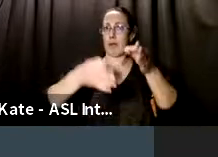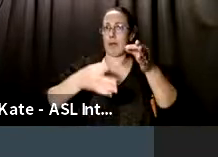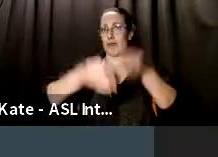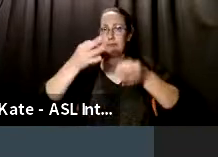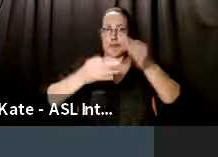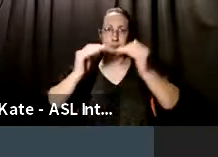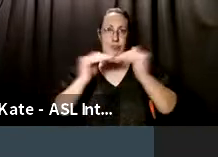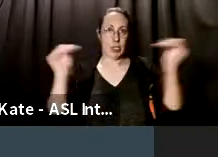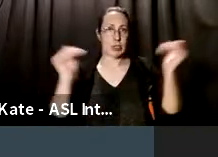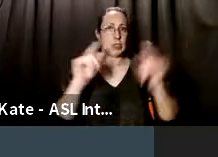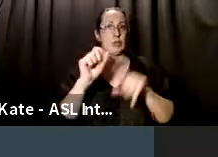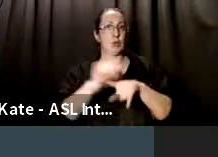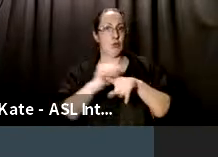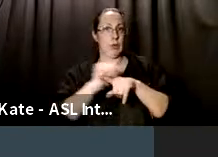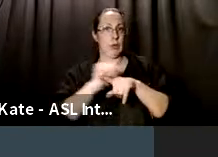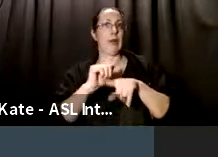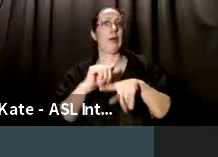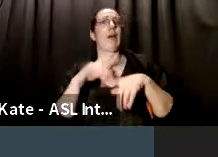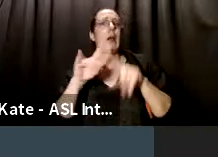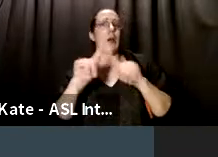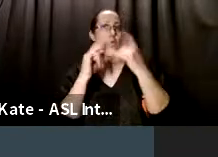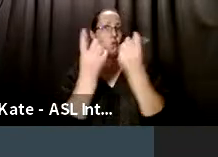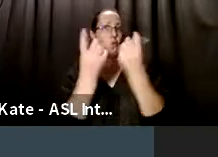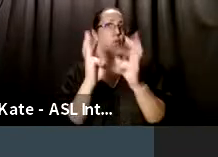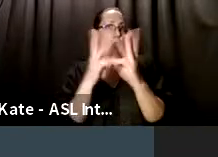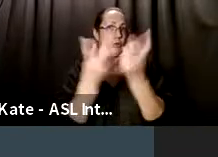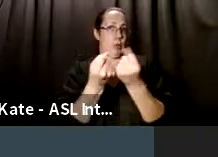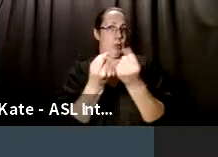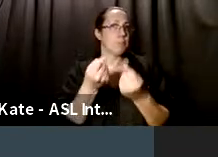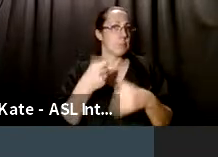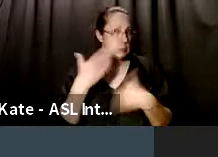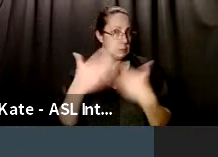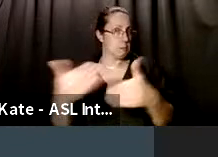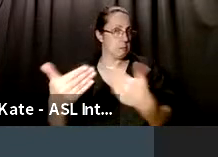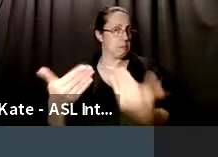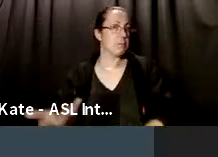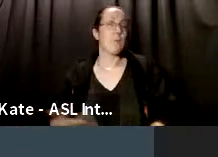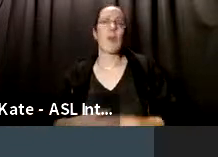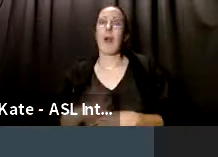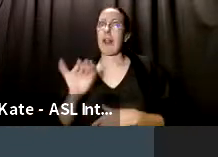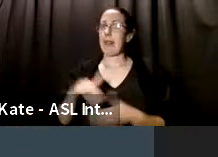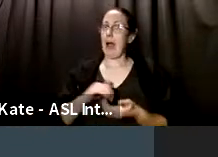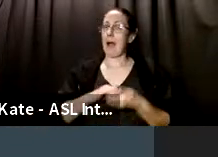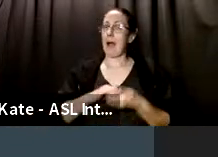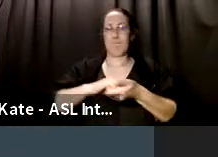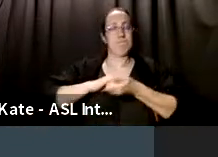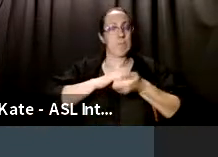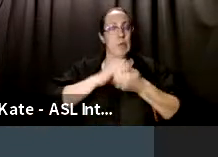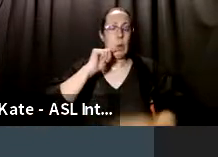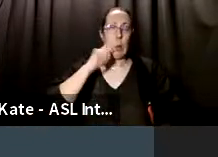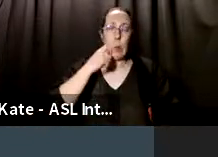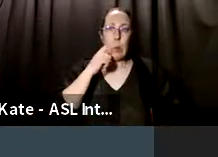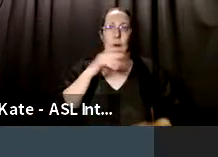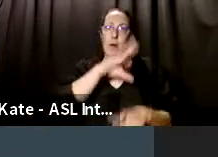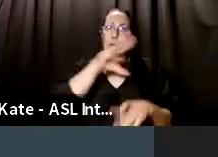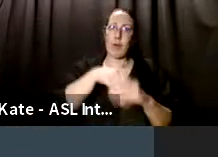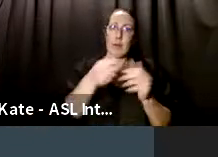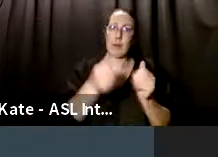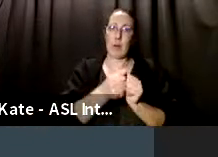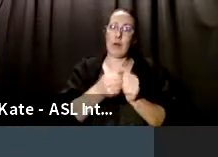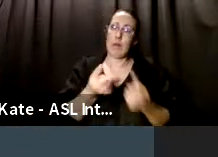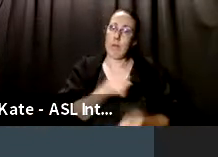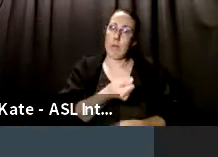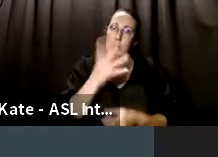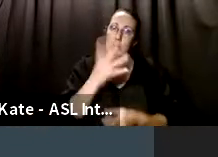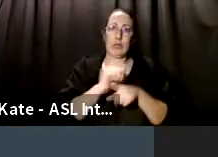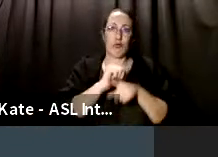training and workshop series, for instance. And so building that connection has been really cool. Being able to be a part of a multi-org training for that is